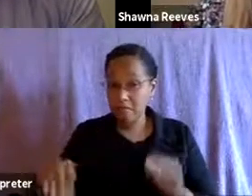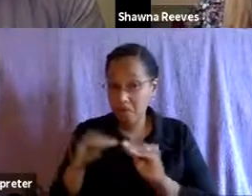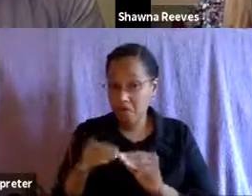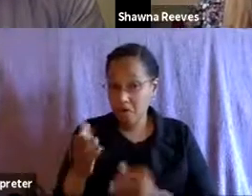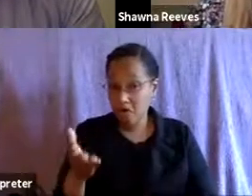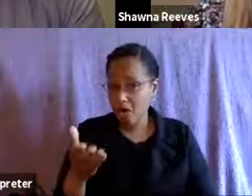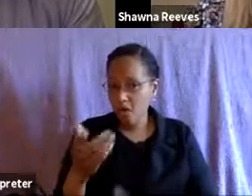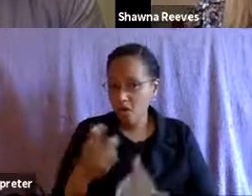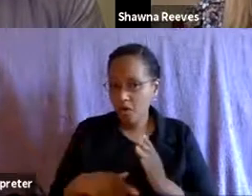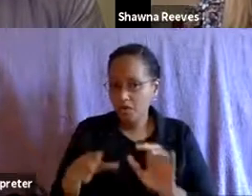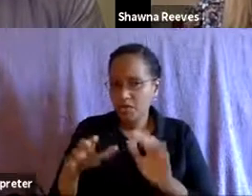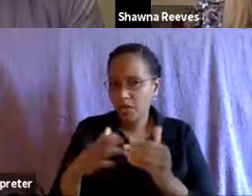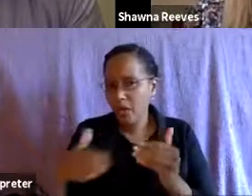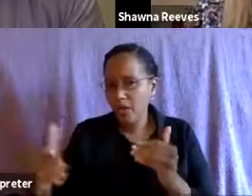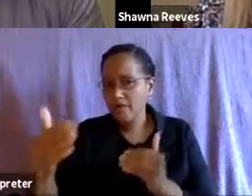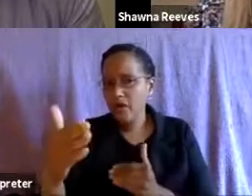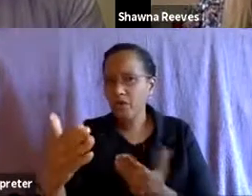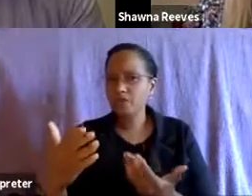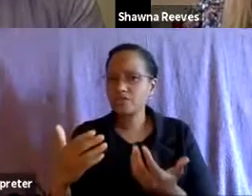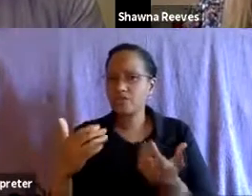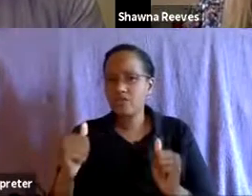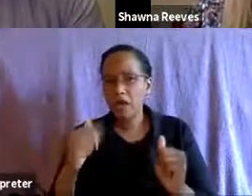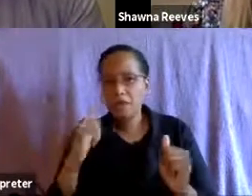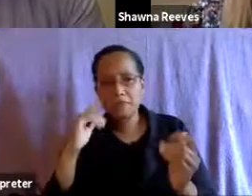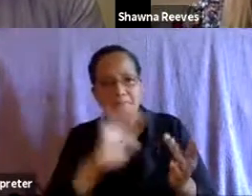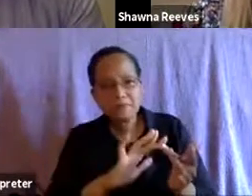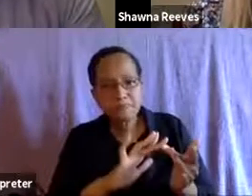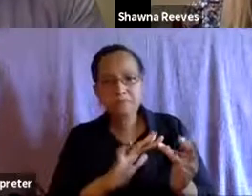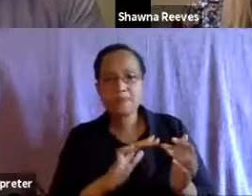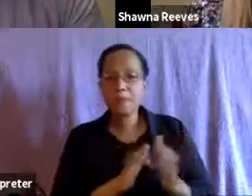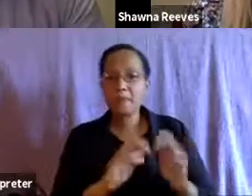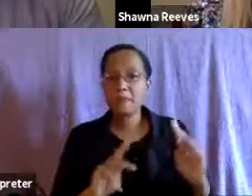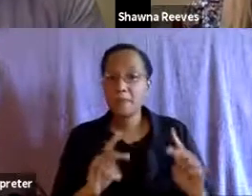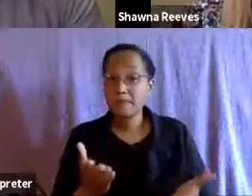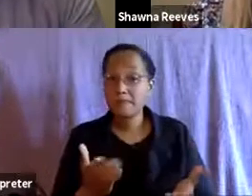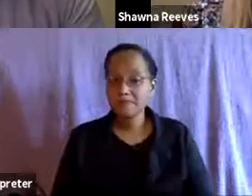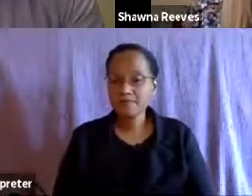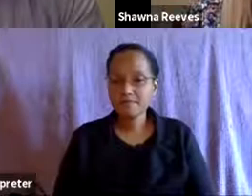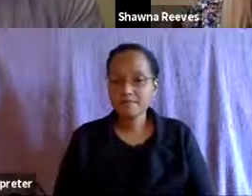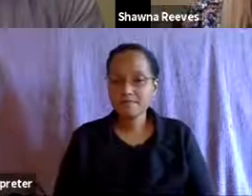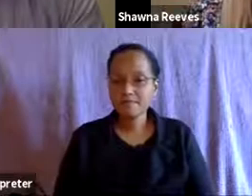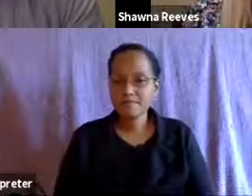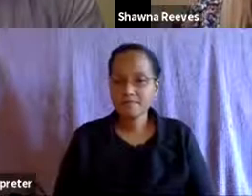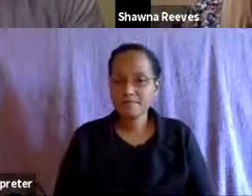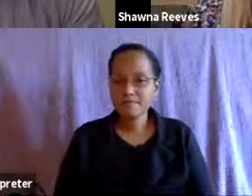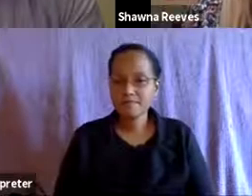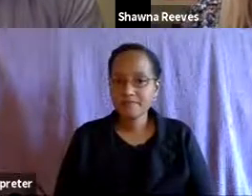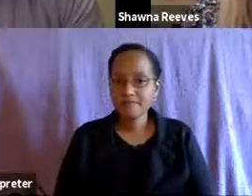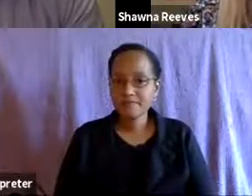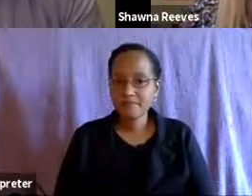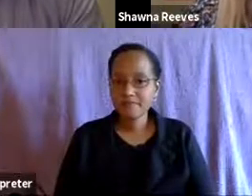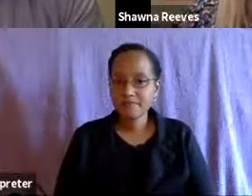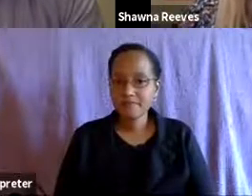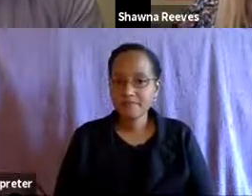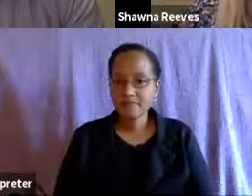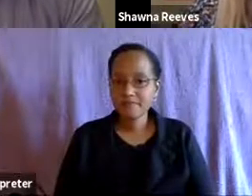And then I know you kind of touched upon this, Benson, but if you want to go in a little bit longer or a little bit deeper into